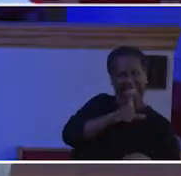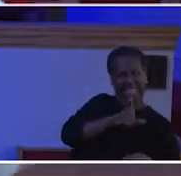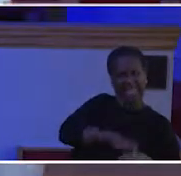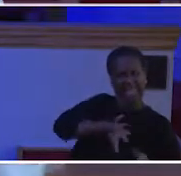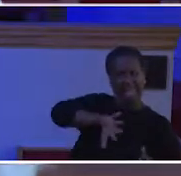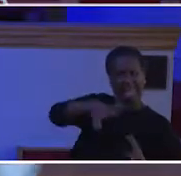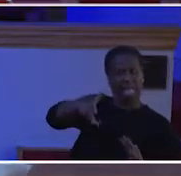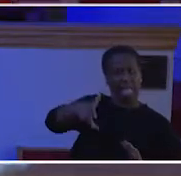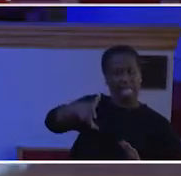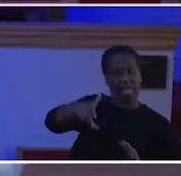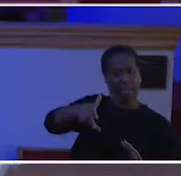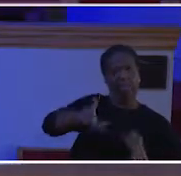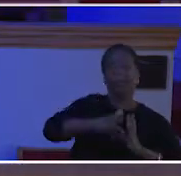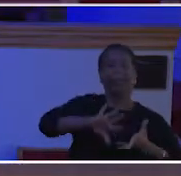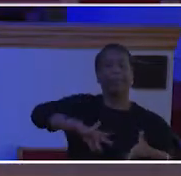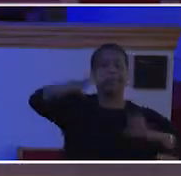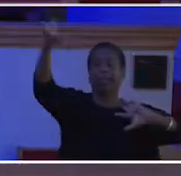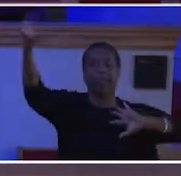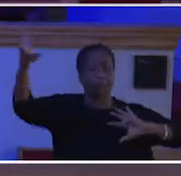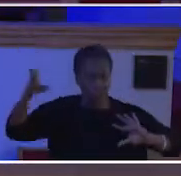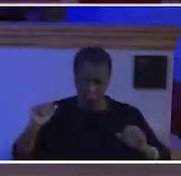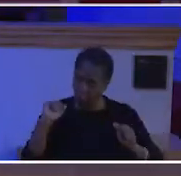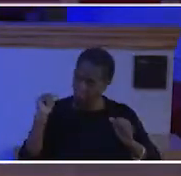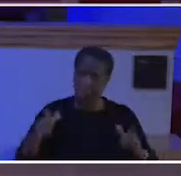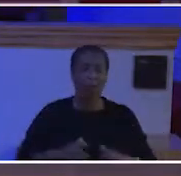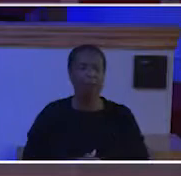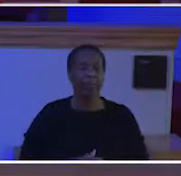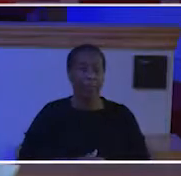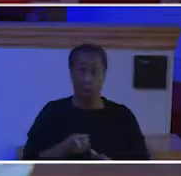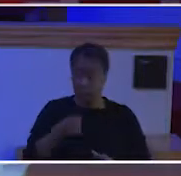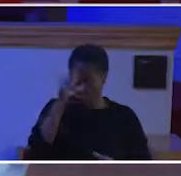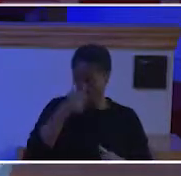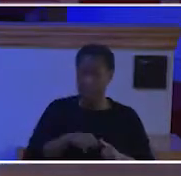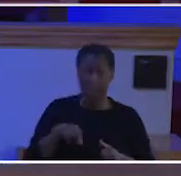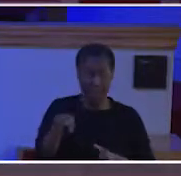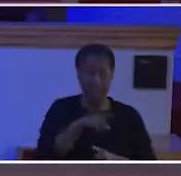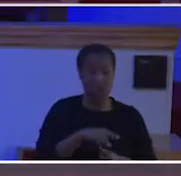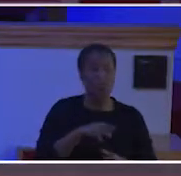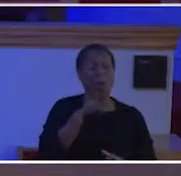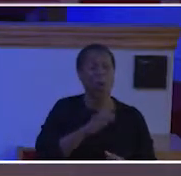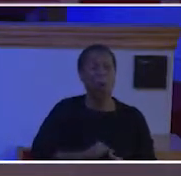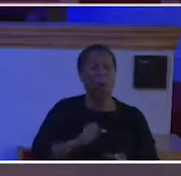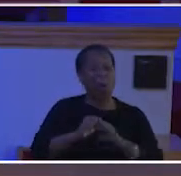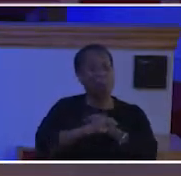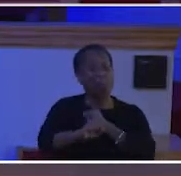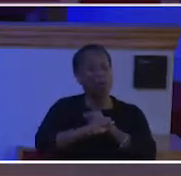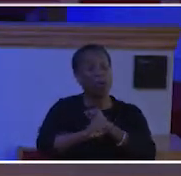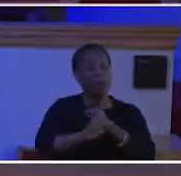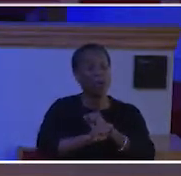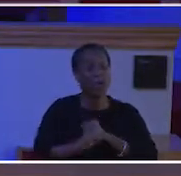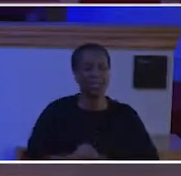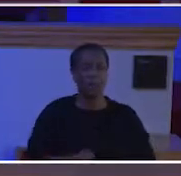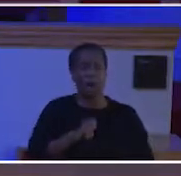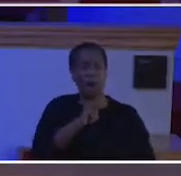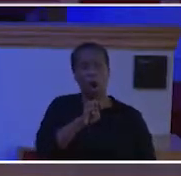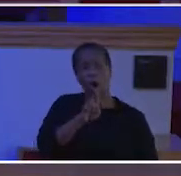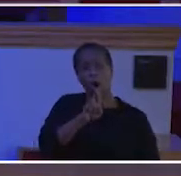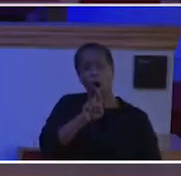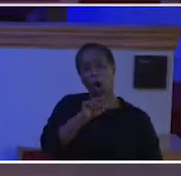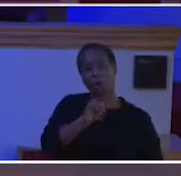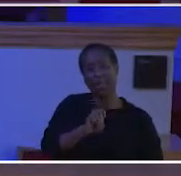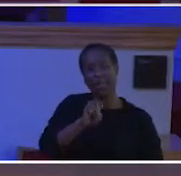disrupts the whole play. You remember that old commercial? Ernest and Julio